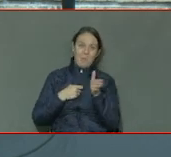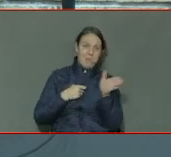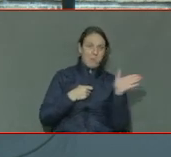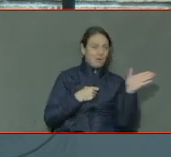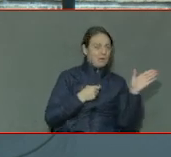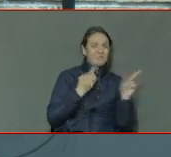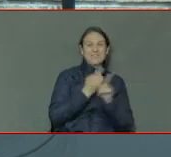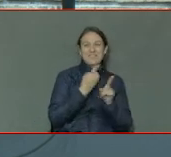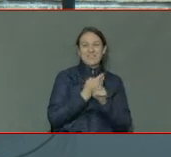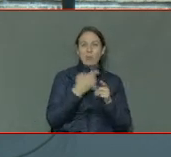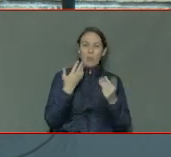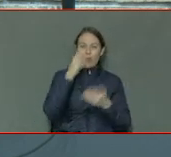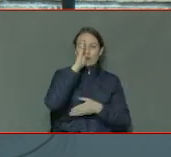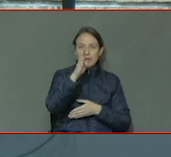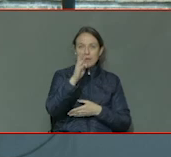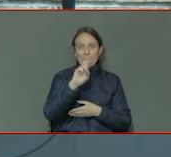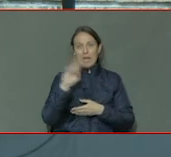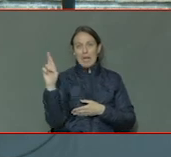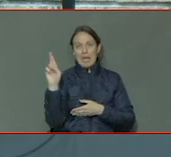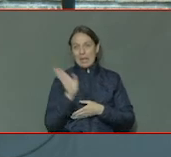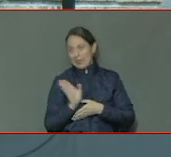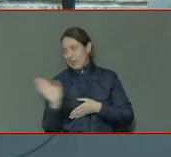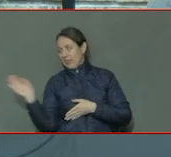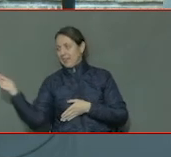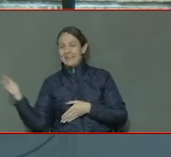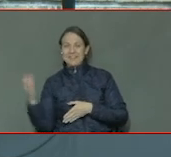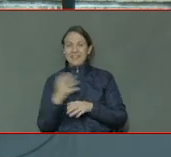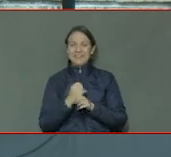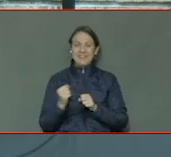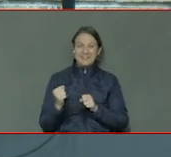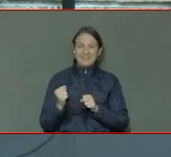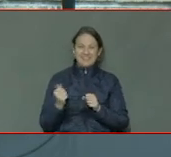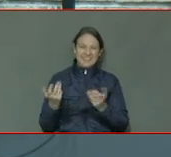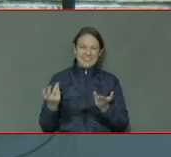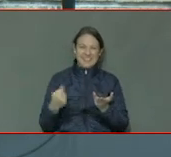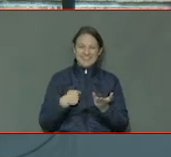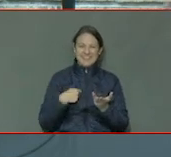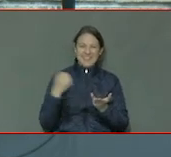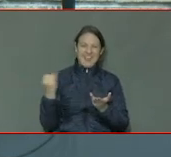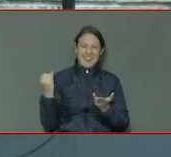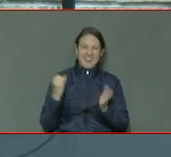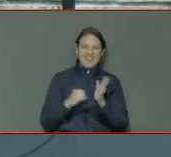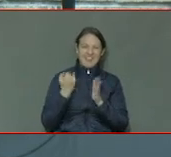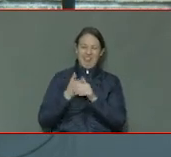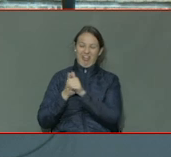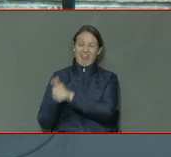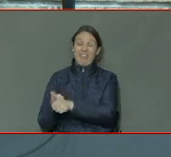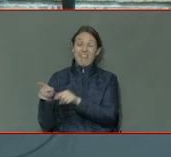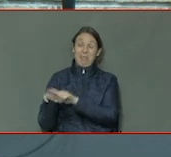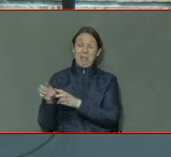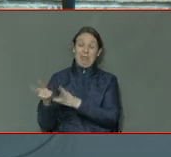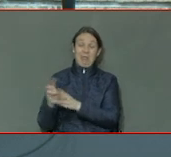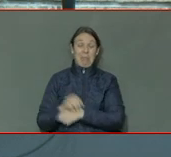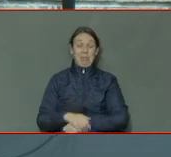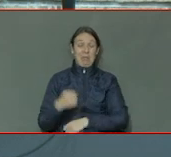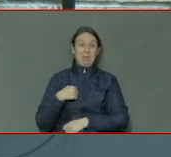straight on, but not to the right. It's just I don't like to be that typical person that they study. I